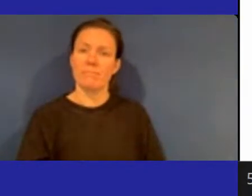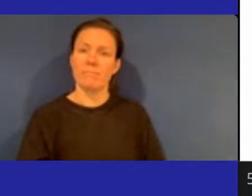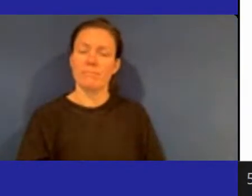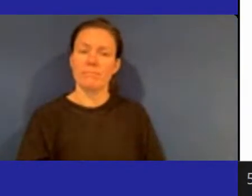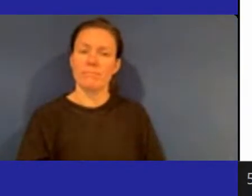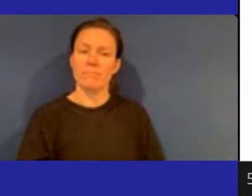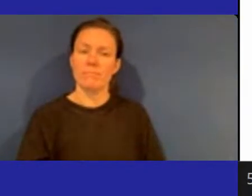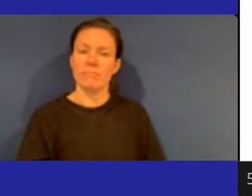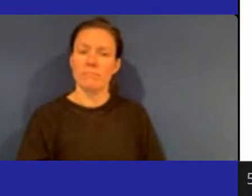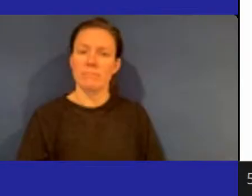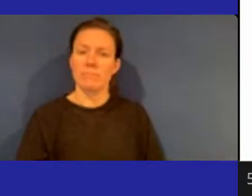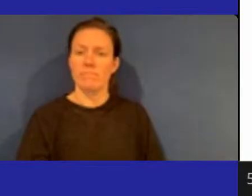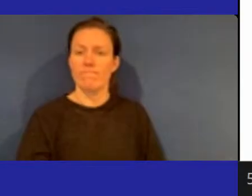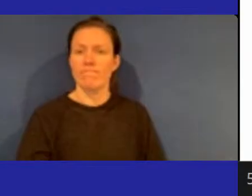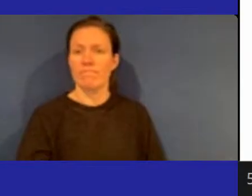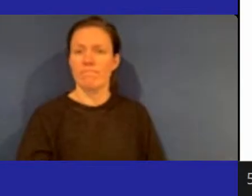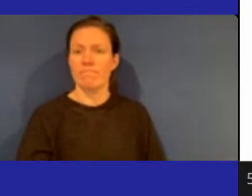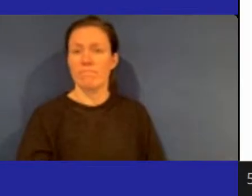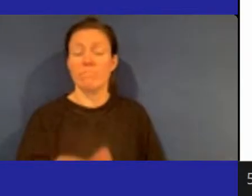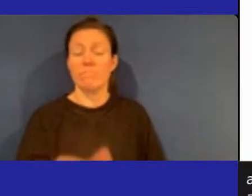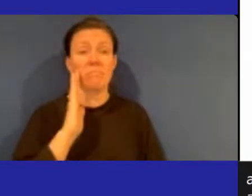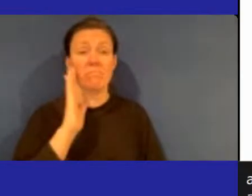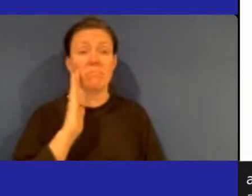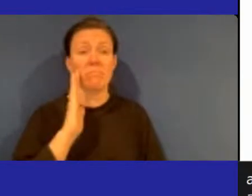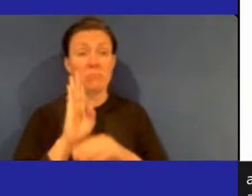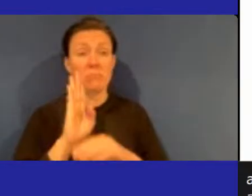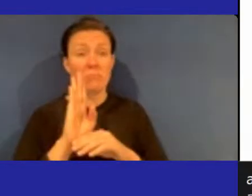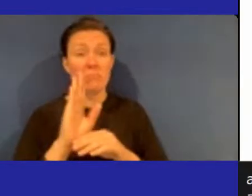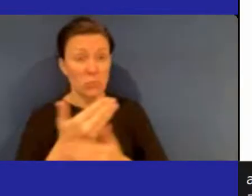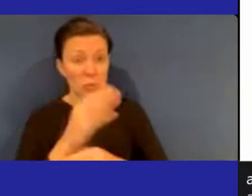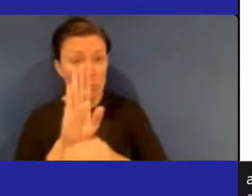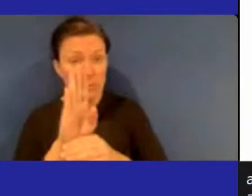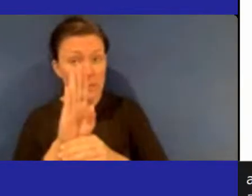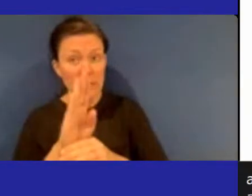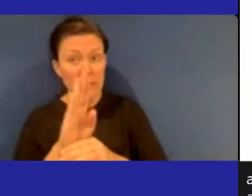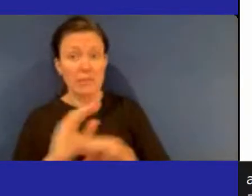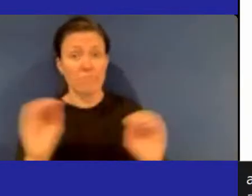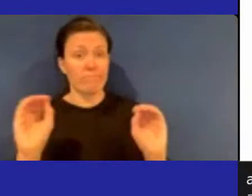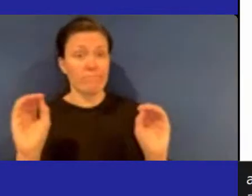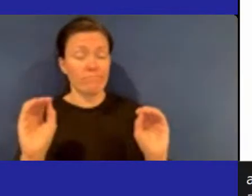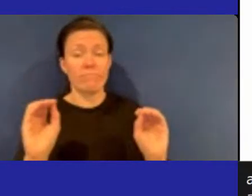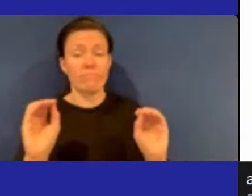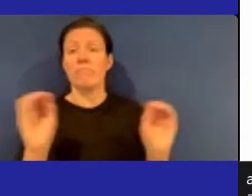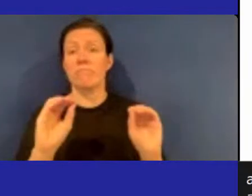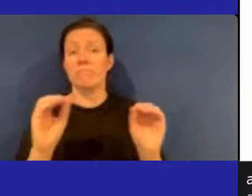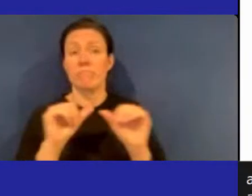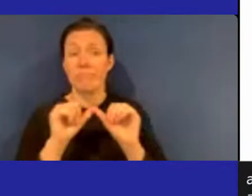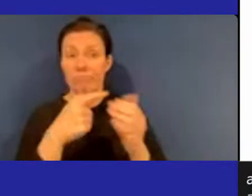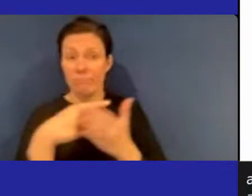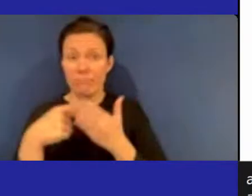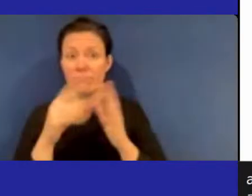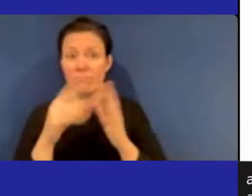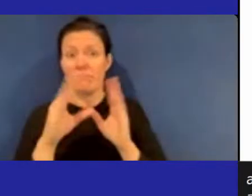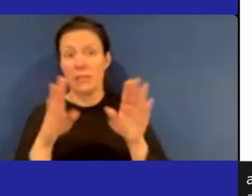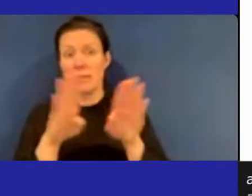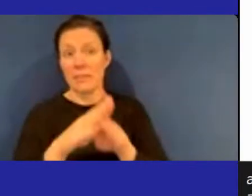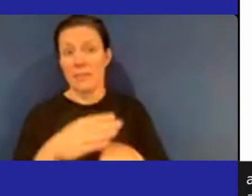Well, any old business? Any new business? There being no further discussion, meeting adjourned. Thank you.